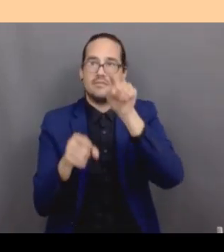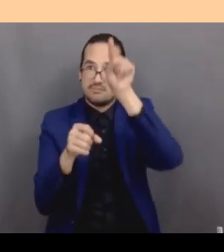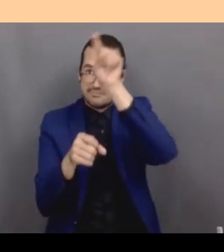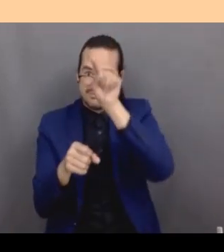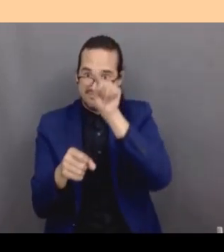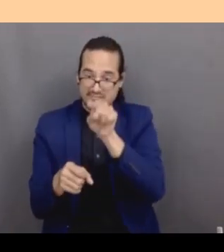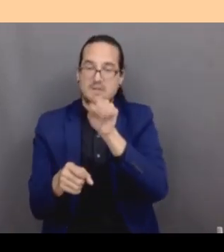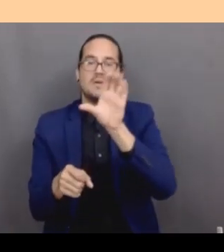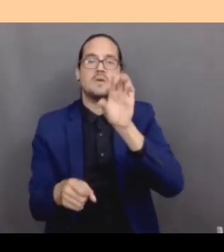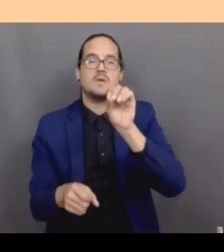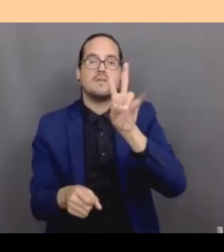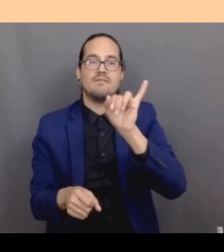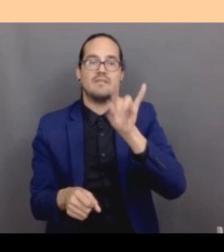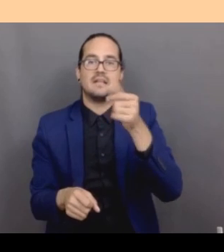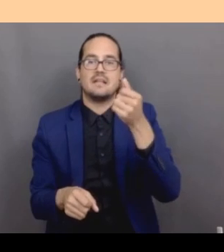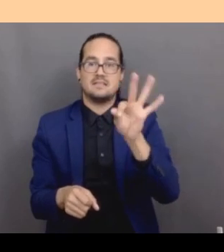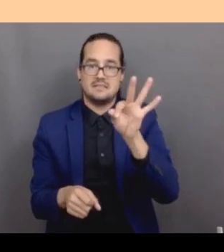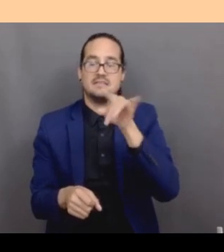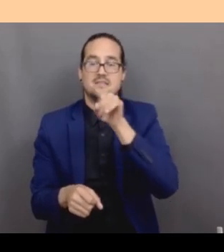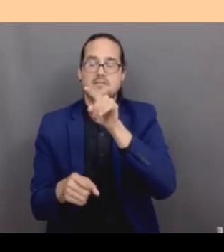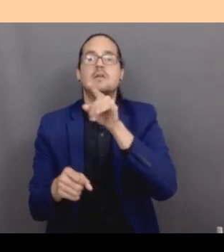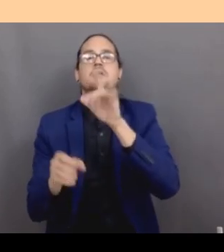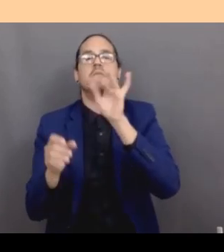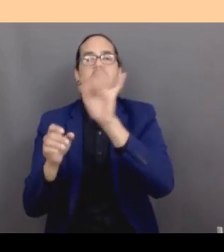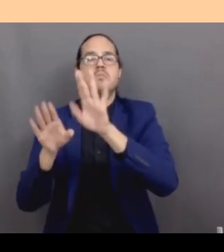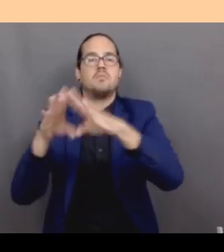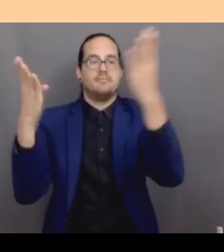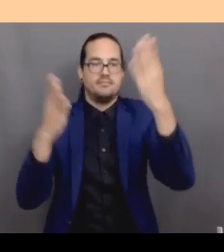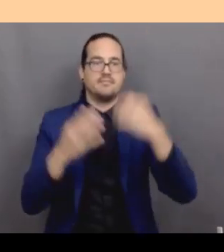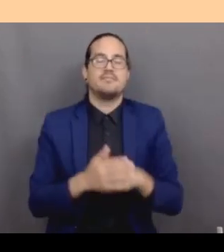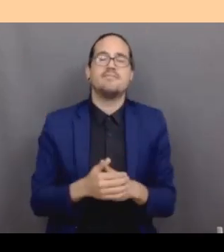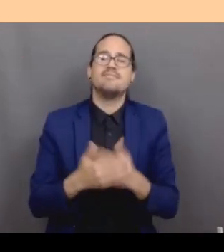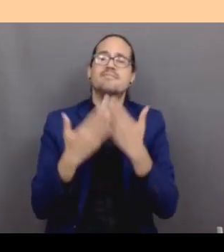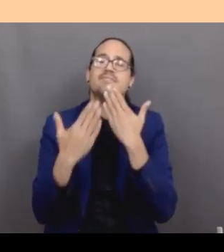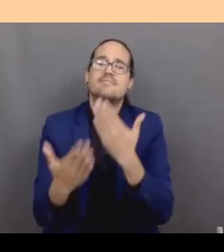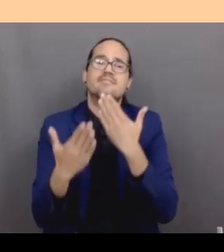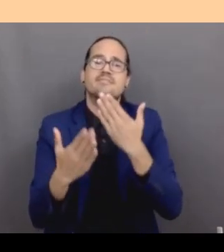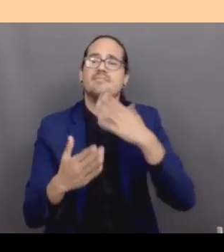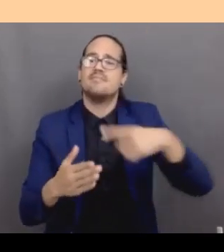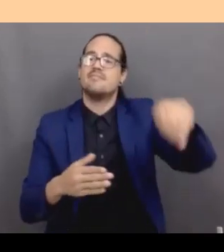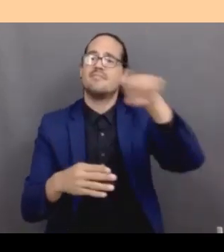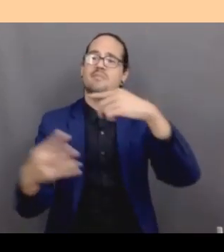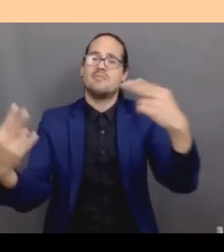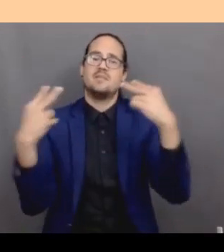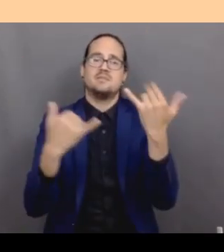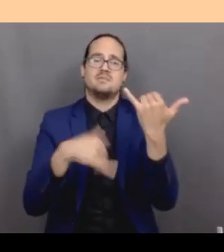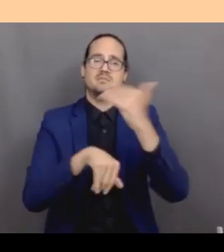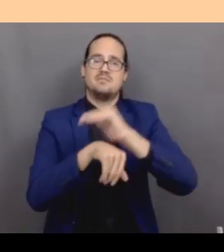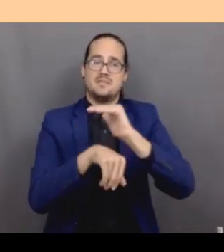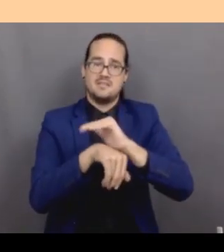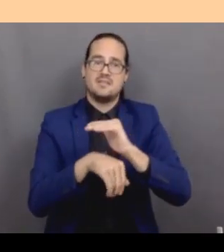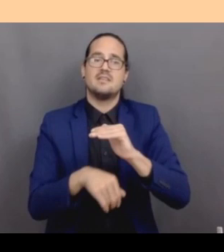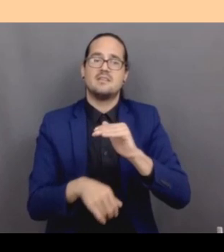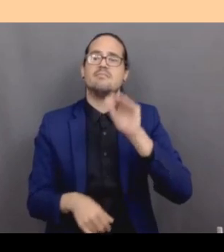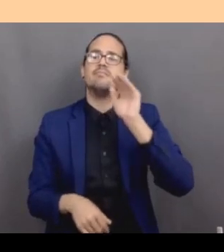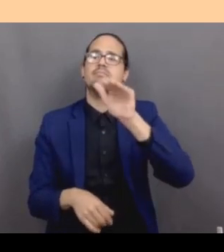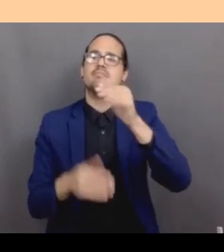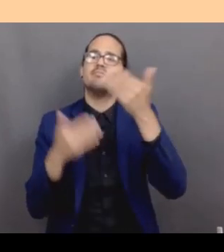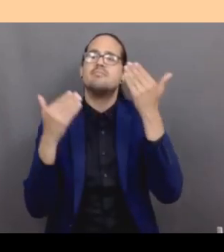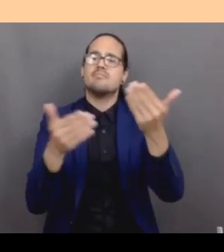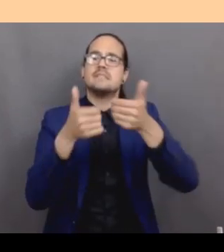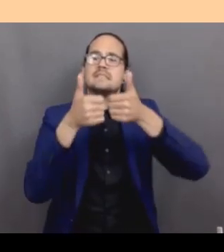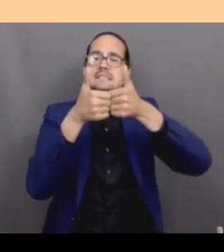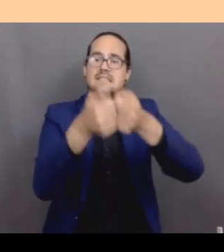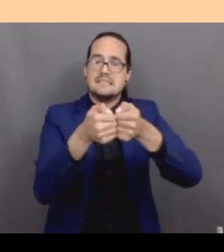like to thank everyone for watching, and to remind everybody that you can subscribe to receive daily COVID-19 updates